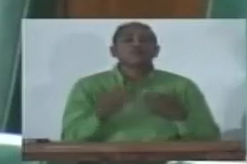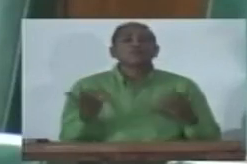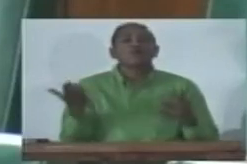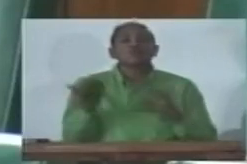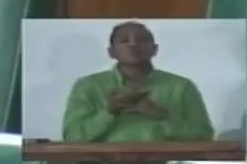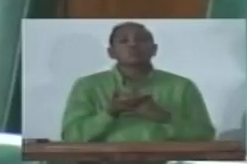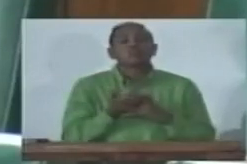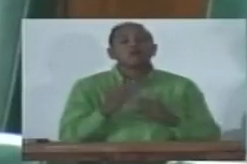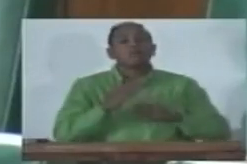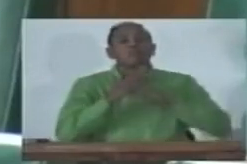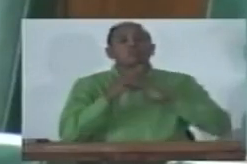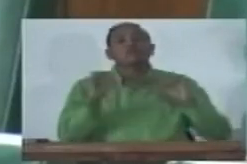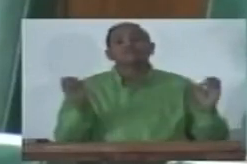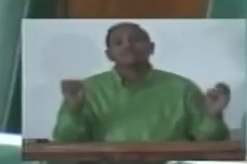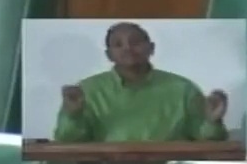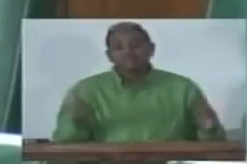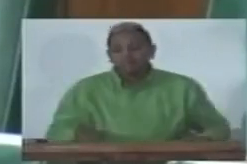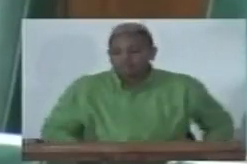impediment.